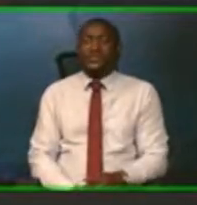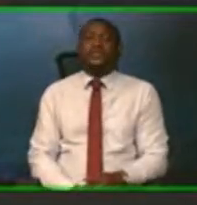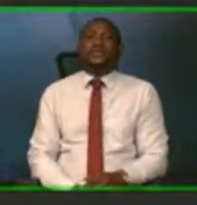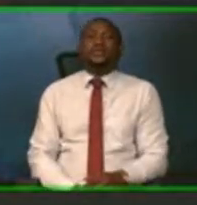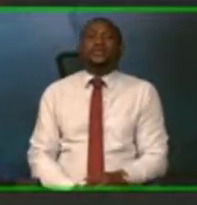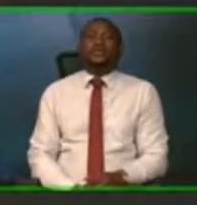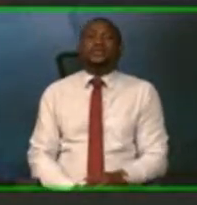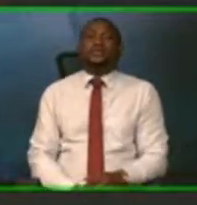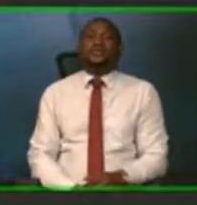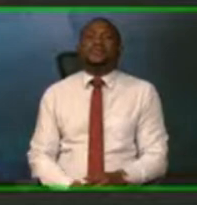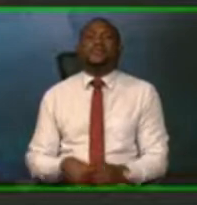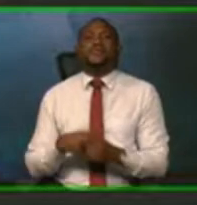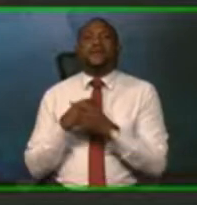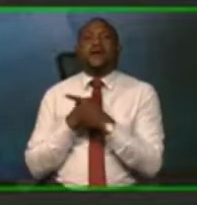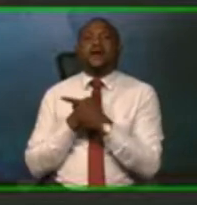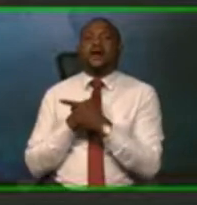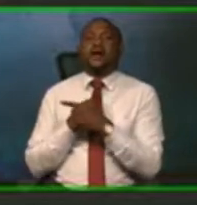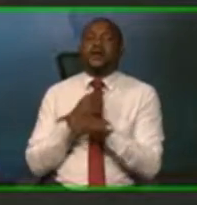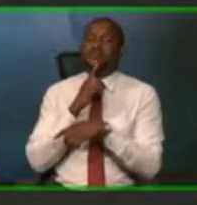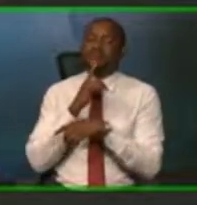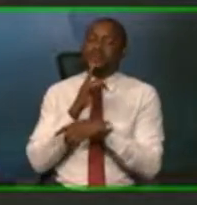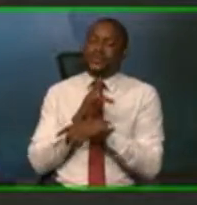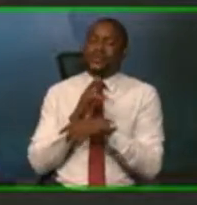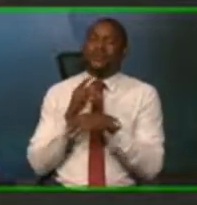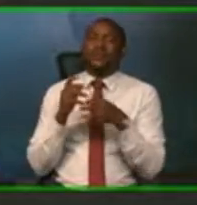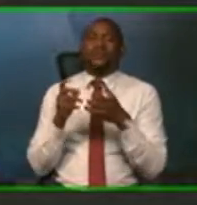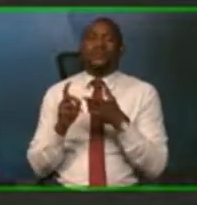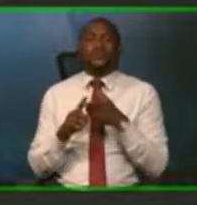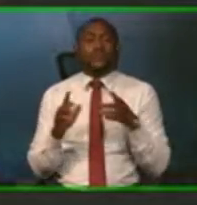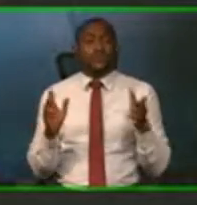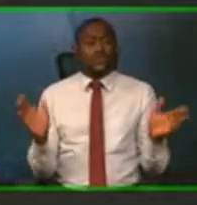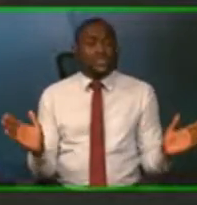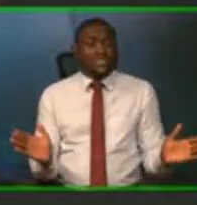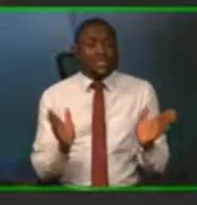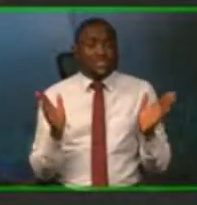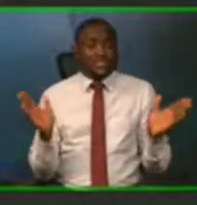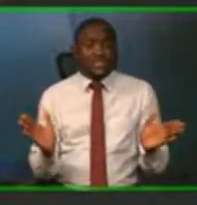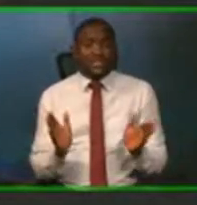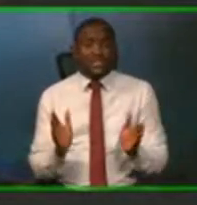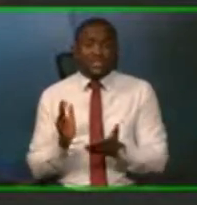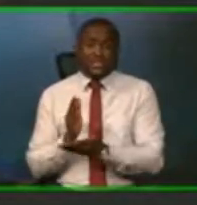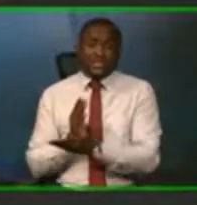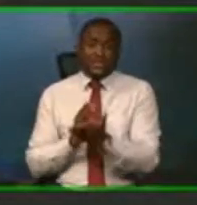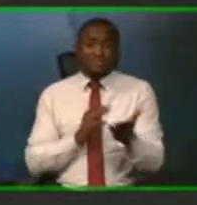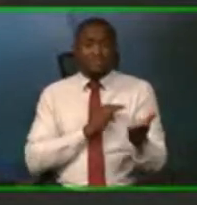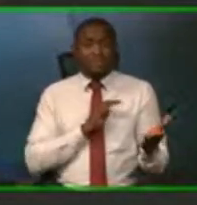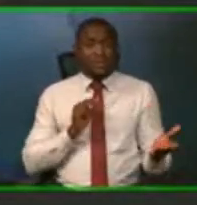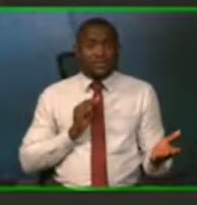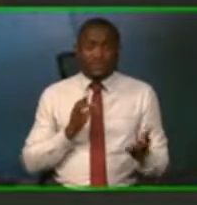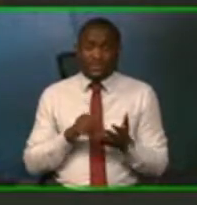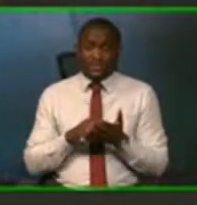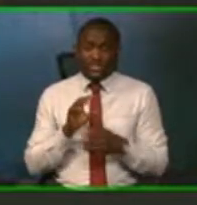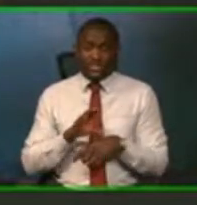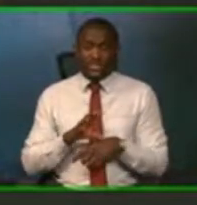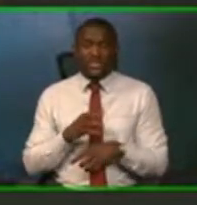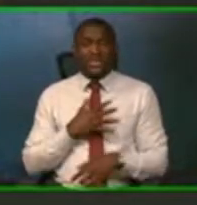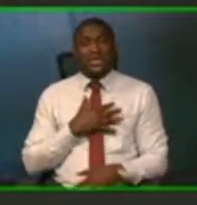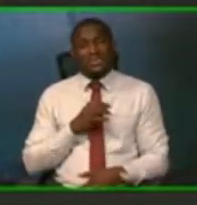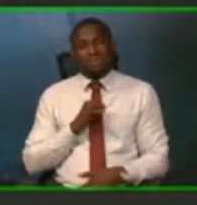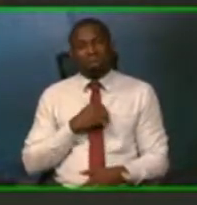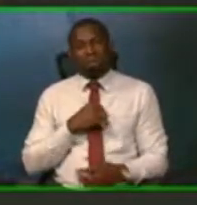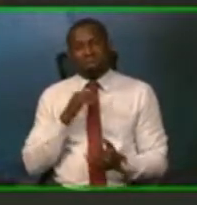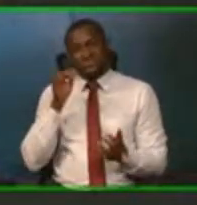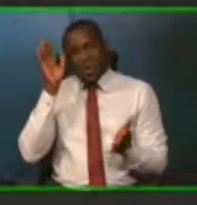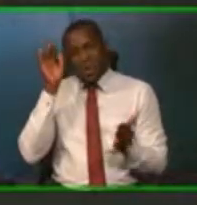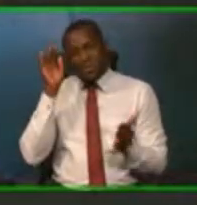I really want to charge particularly the membership of this church, and I hope and pray that you would grow